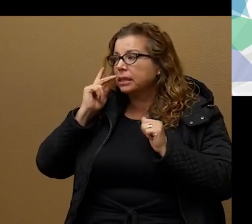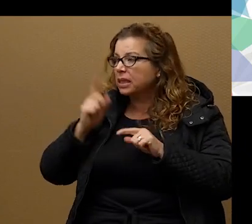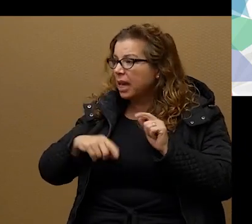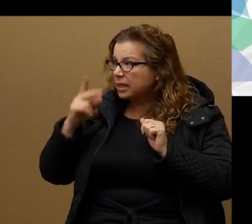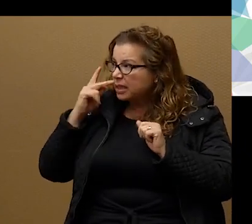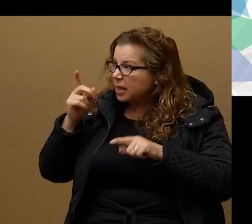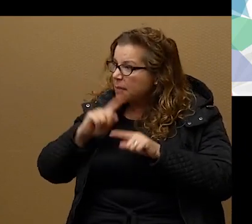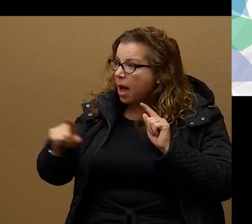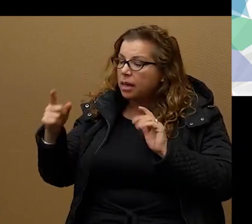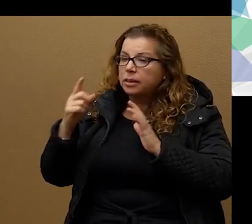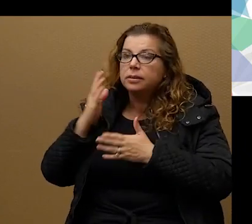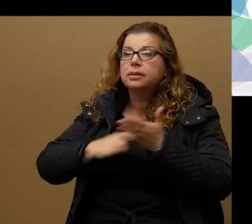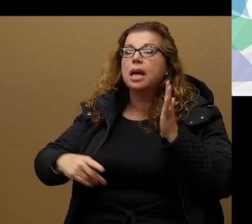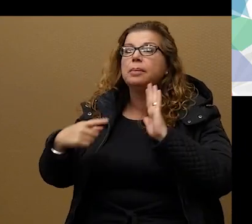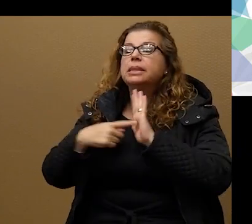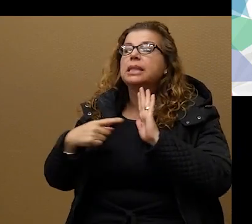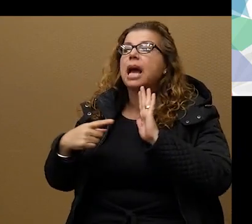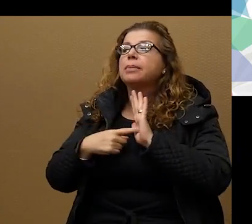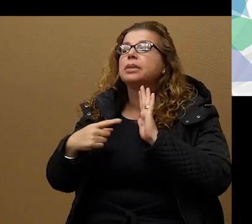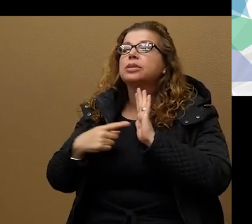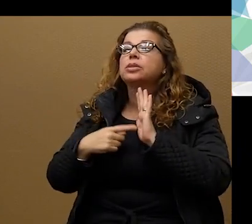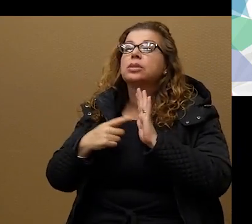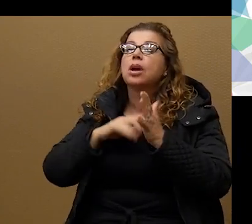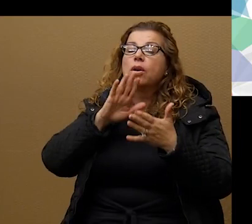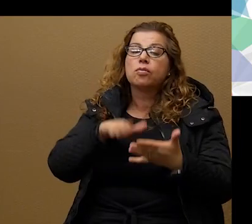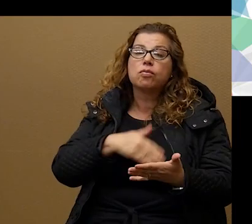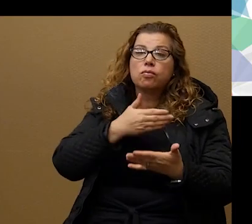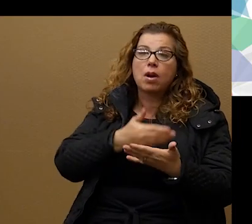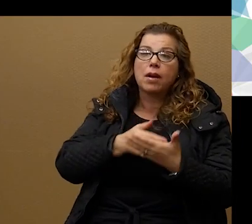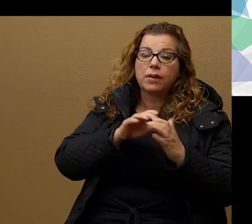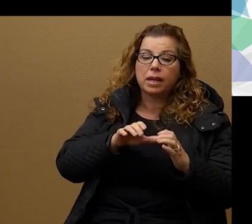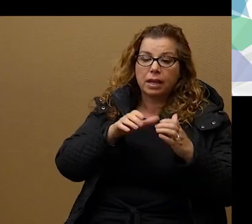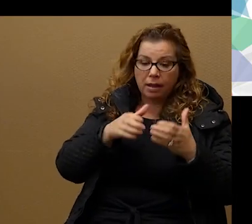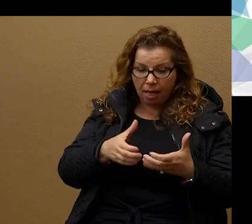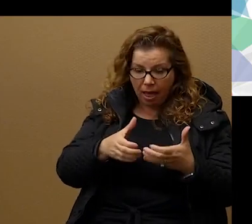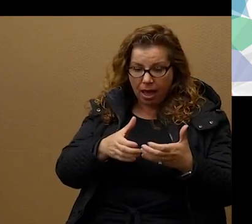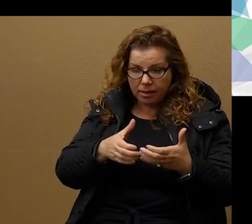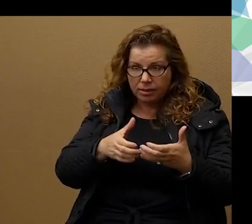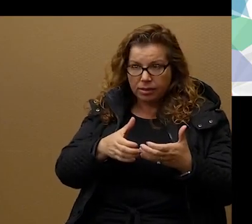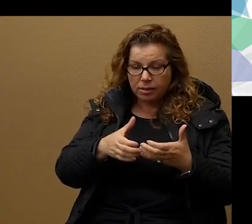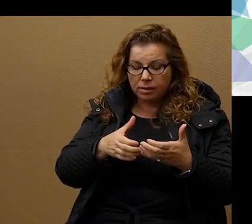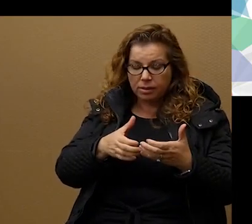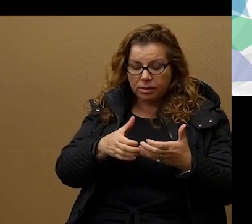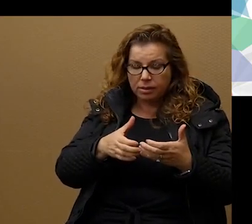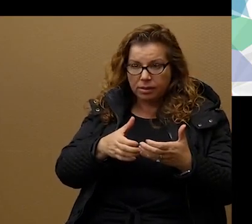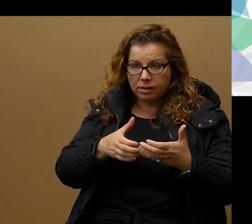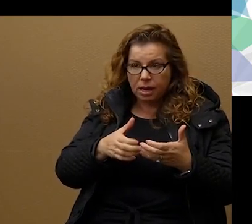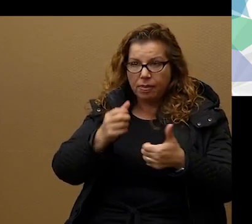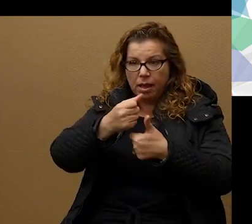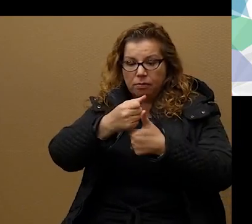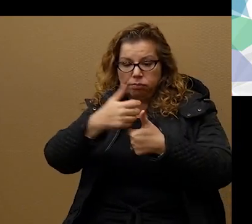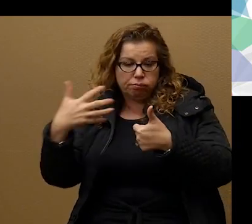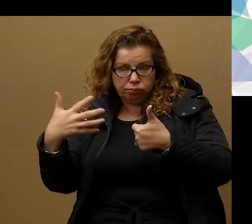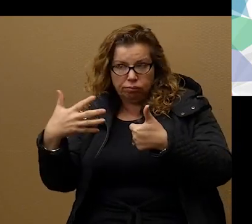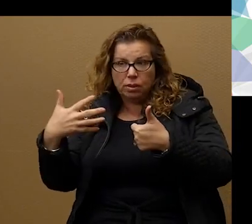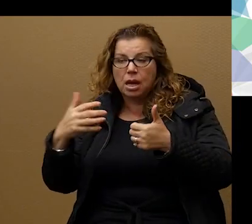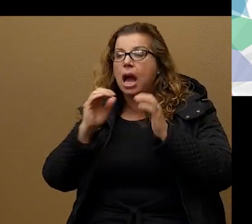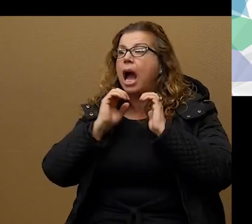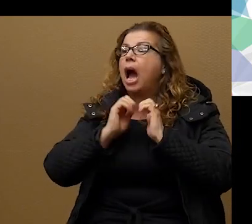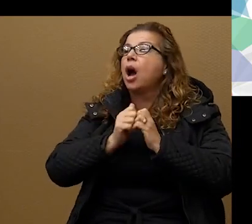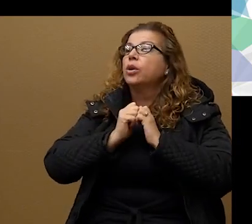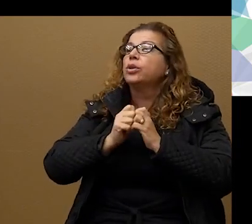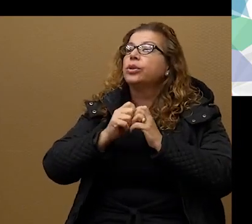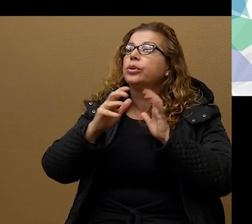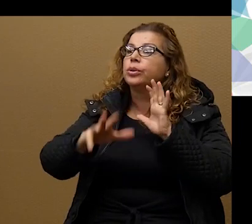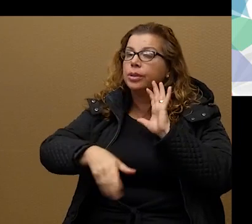some examples of like arriving to class, and then it lays out how you take your stuff out of your backpack